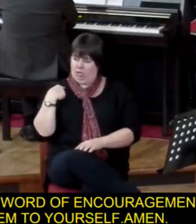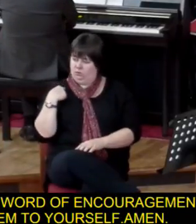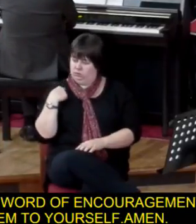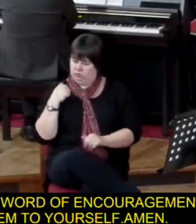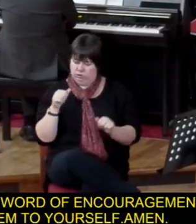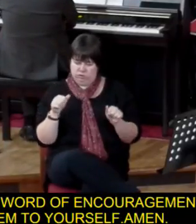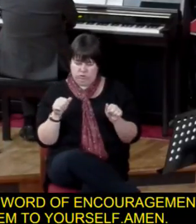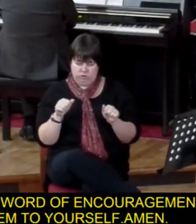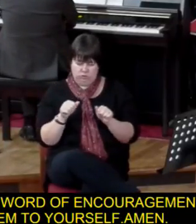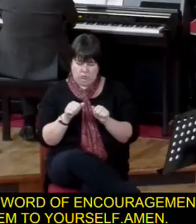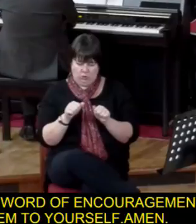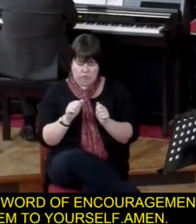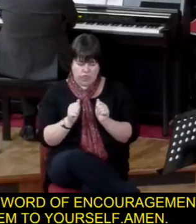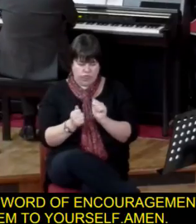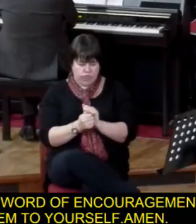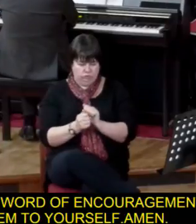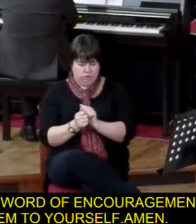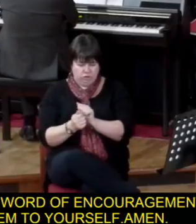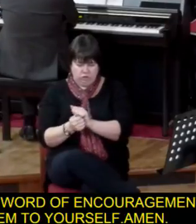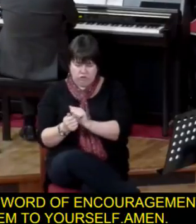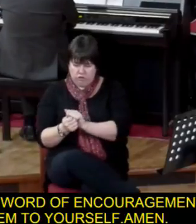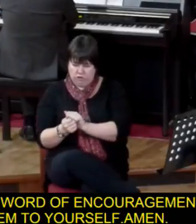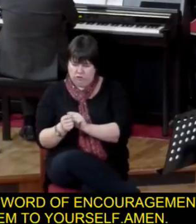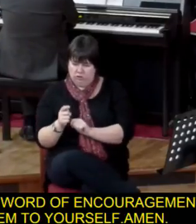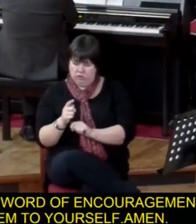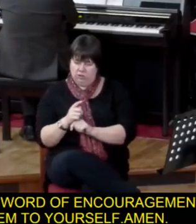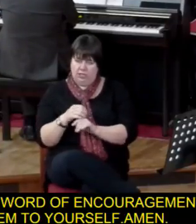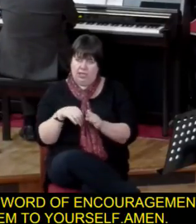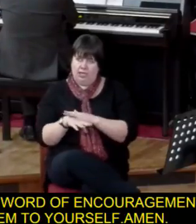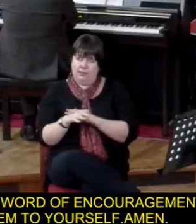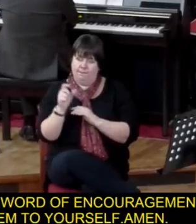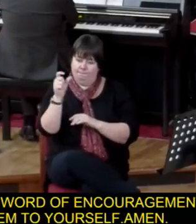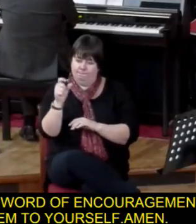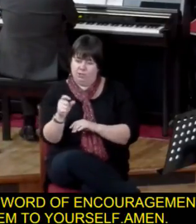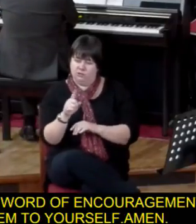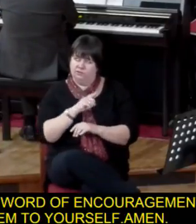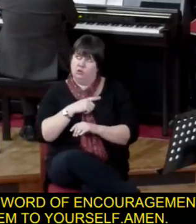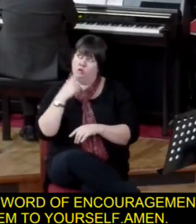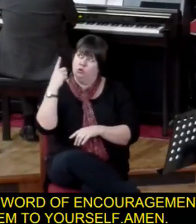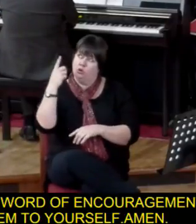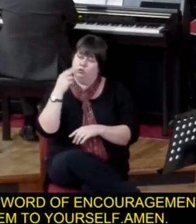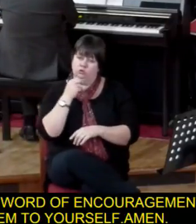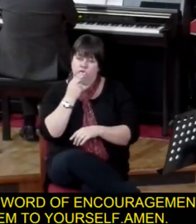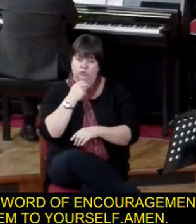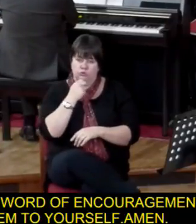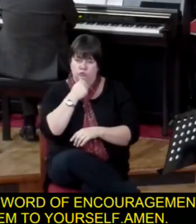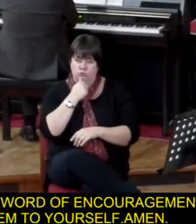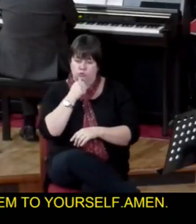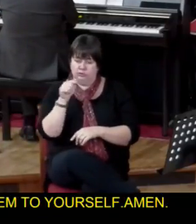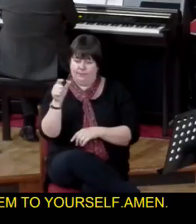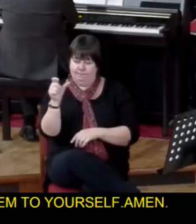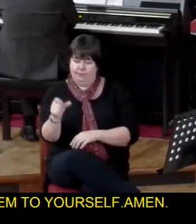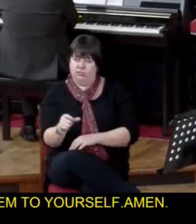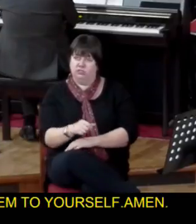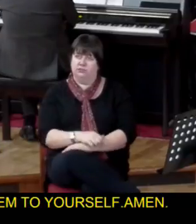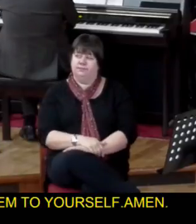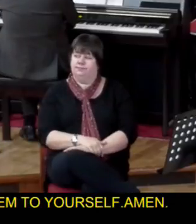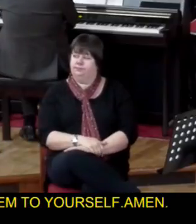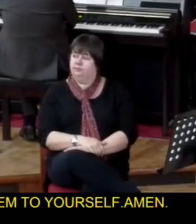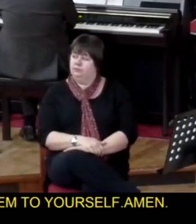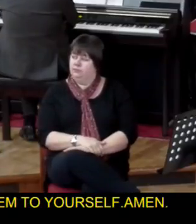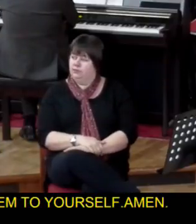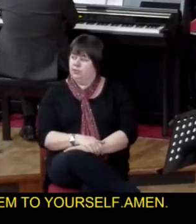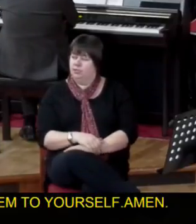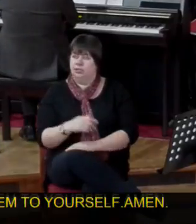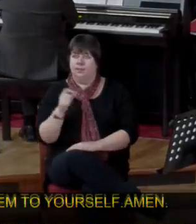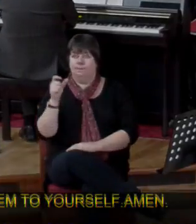changes had to take place in Gideon for God to use him in an incredible and a mighty way, didn't we? And those of you who